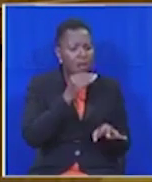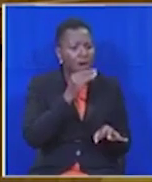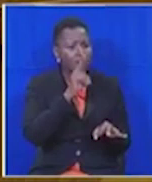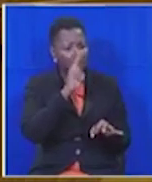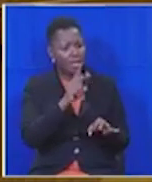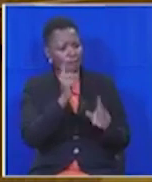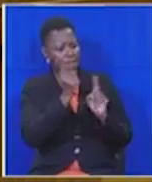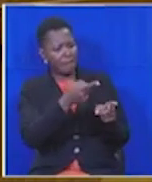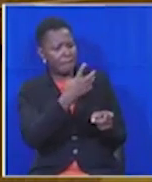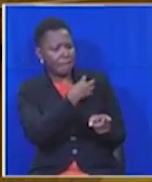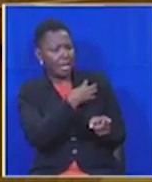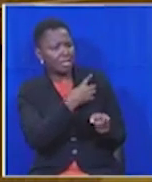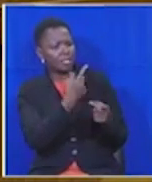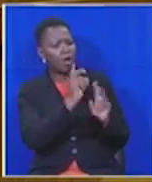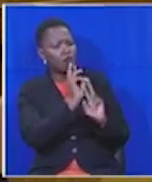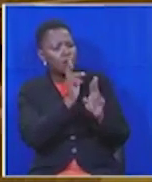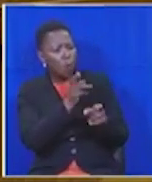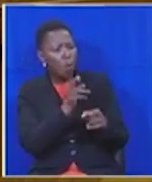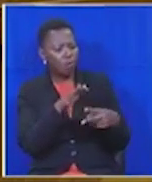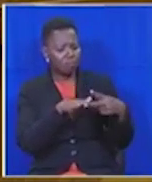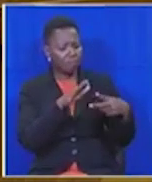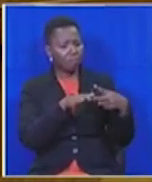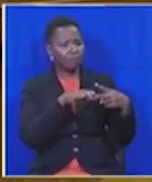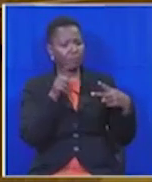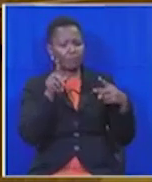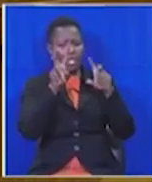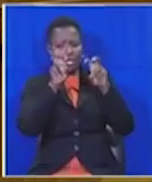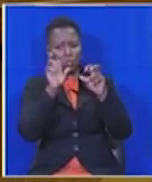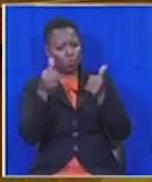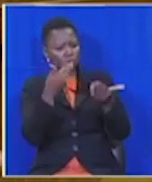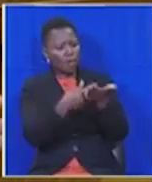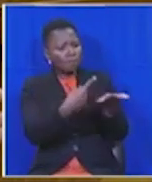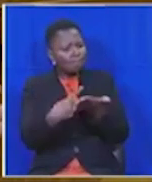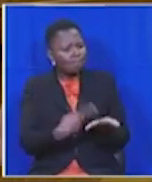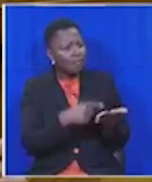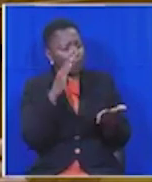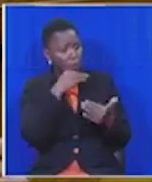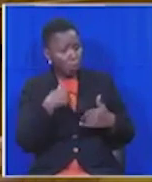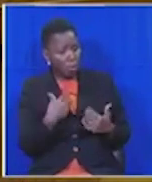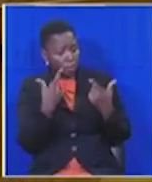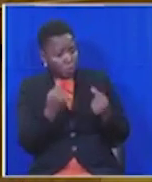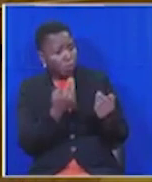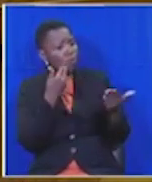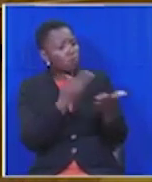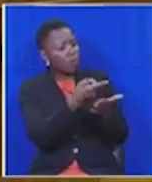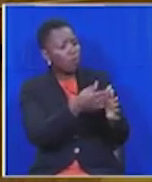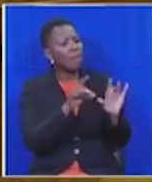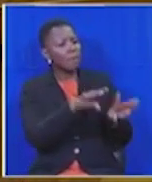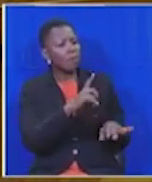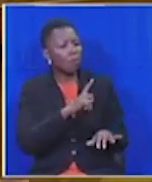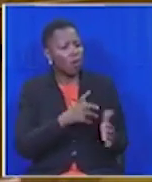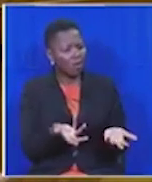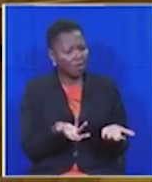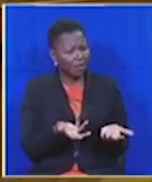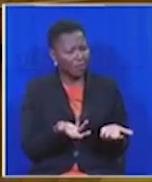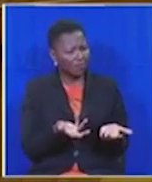of executive accountable, sufficient time to present matters for debate. When we are doing so, you run away.